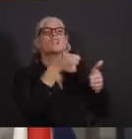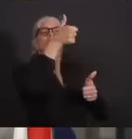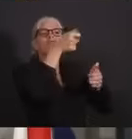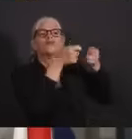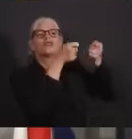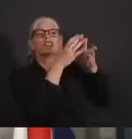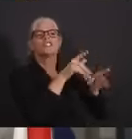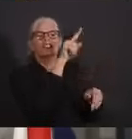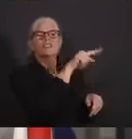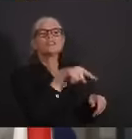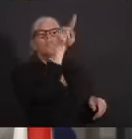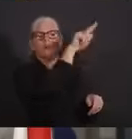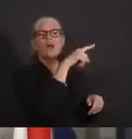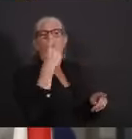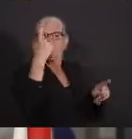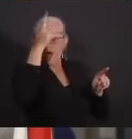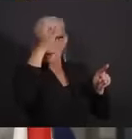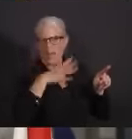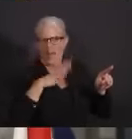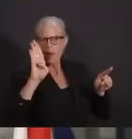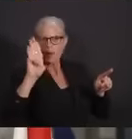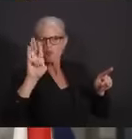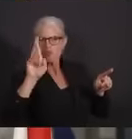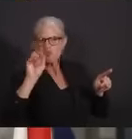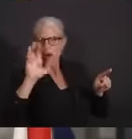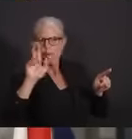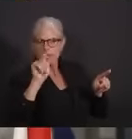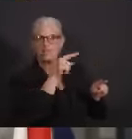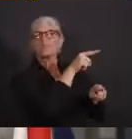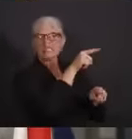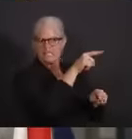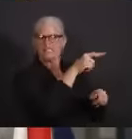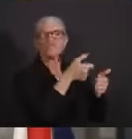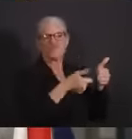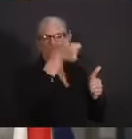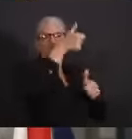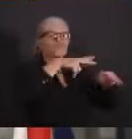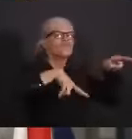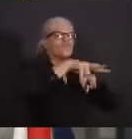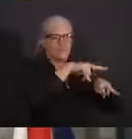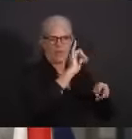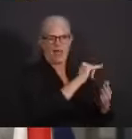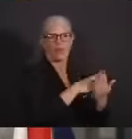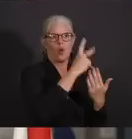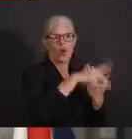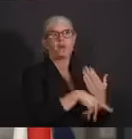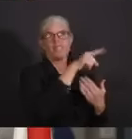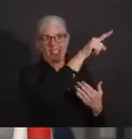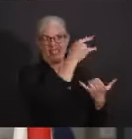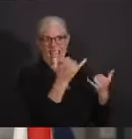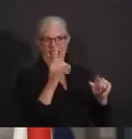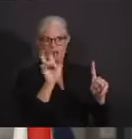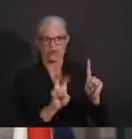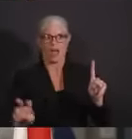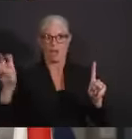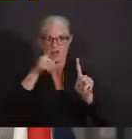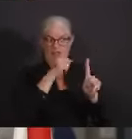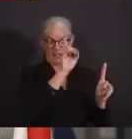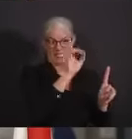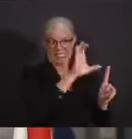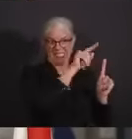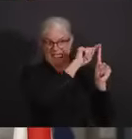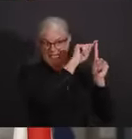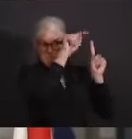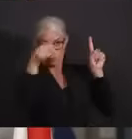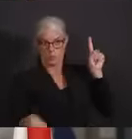one of them, Robert Pesapane, who is actually over that entire program, is actually traveling from D.C. tonight as well to